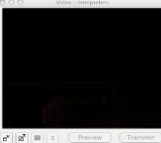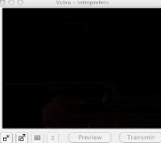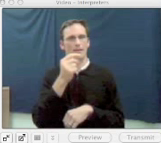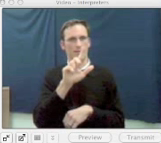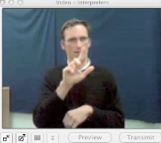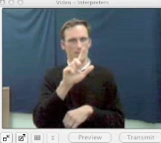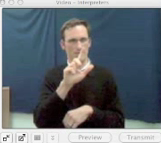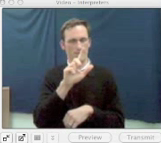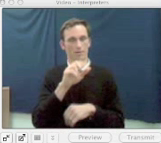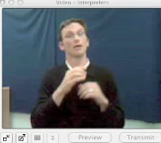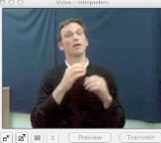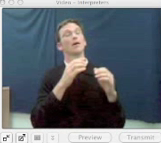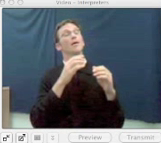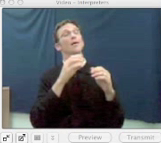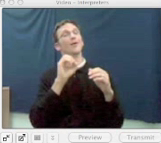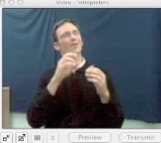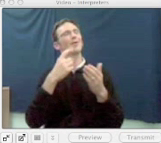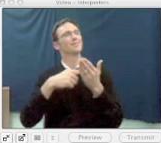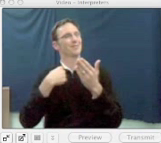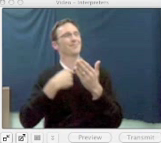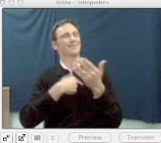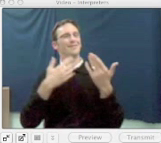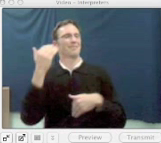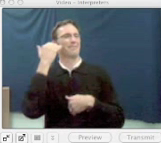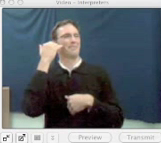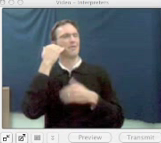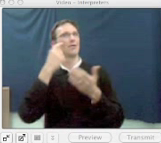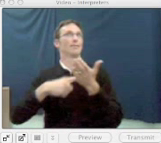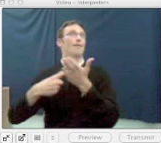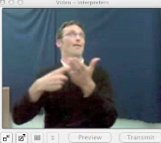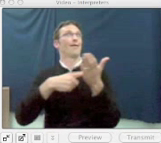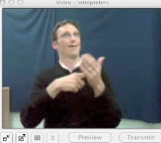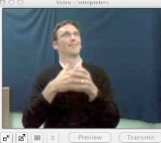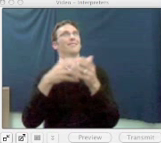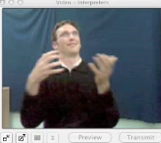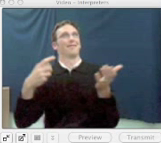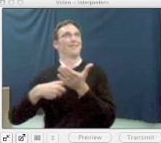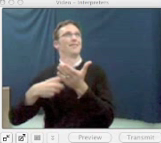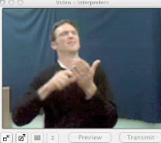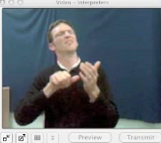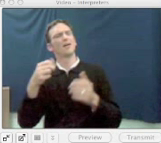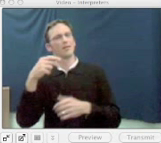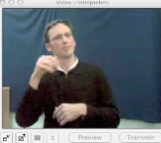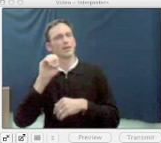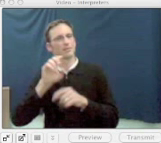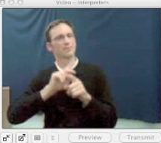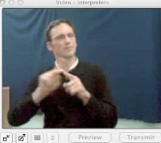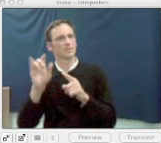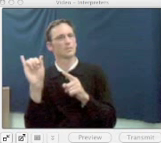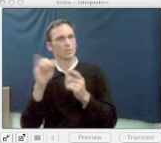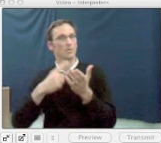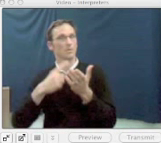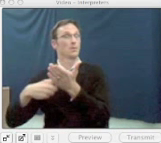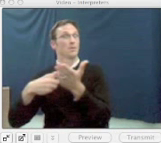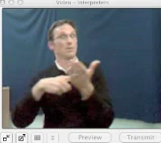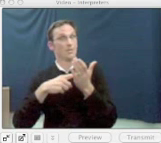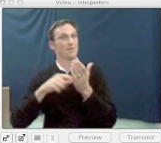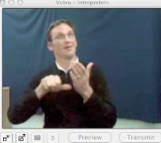inclined to talk about and think about in the interpreting profession, as with other practice professions, quite honestly, you can be too liberal, taking